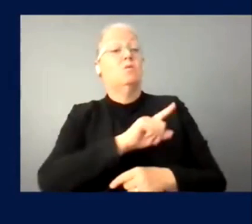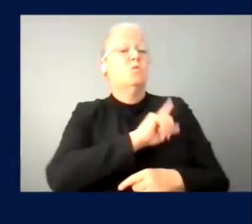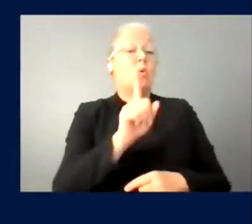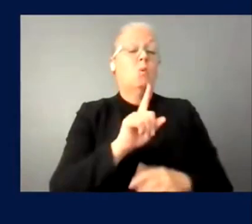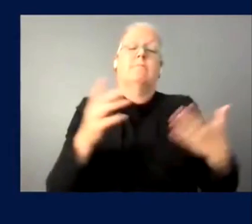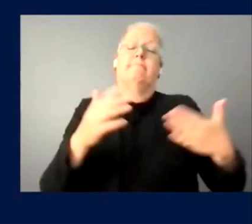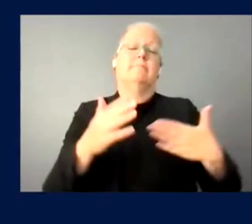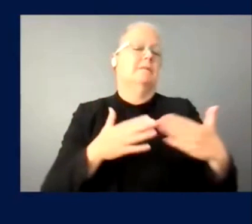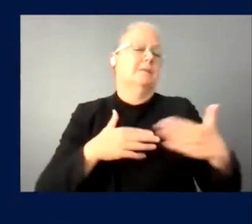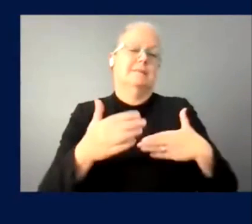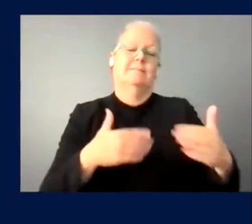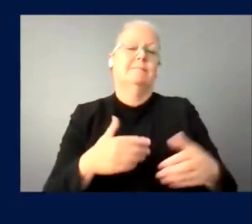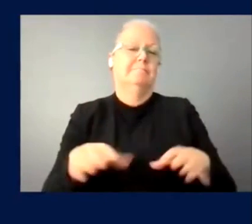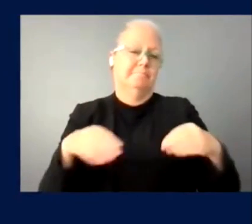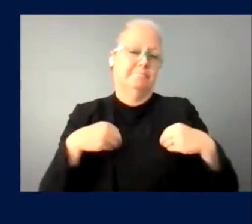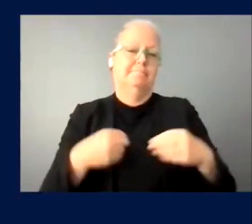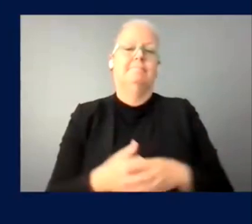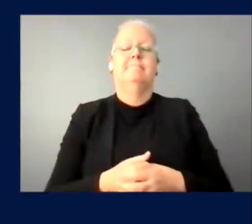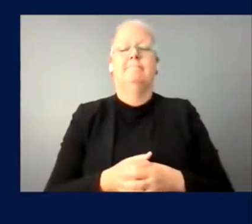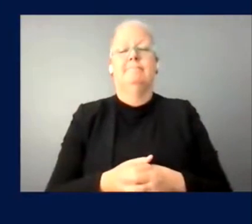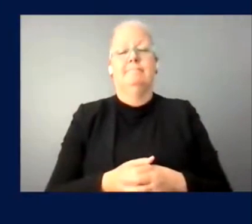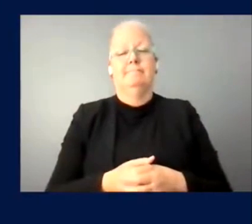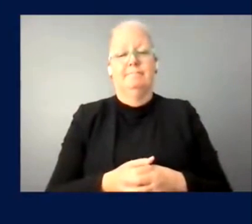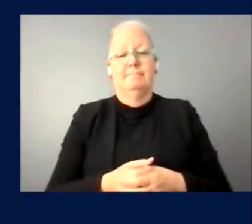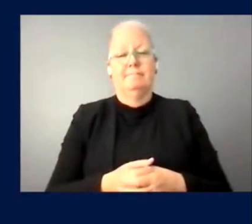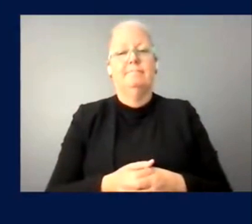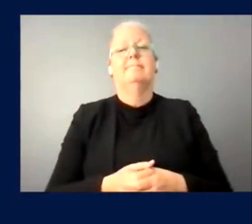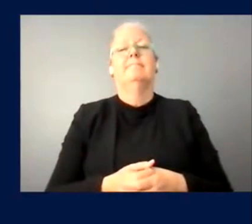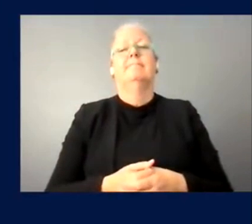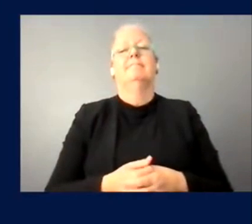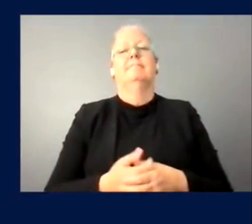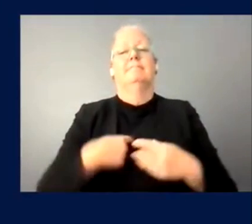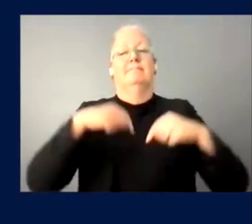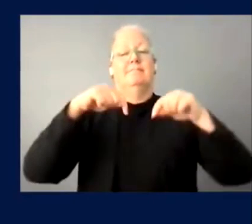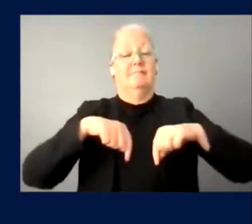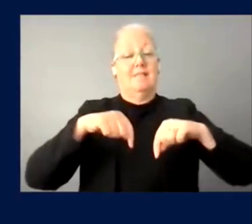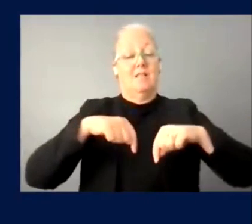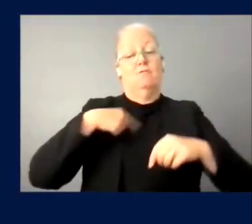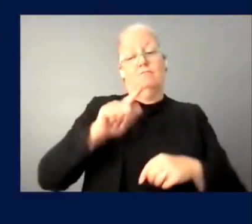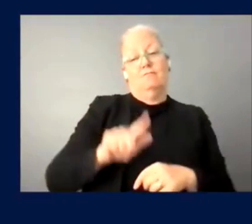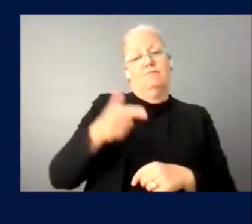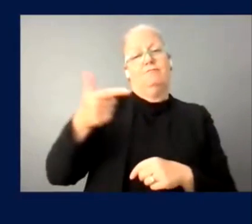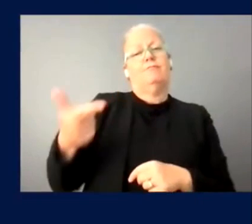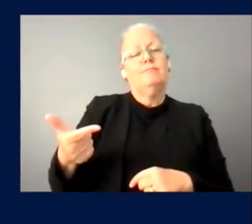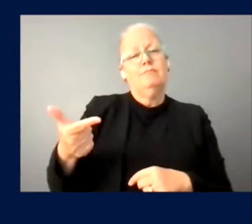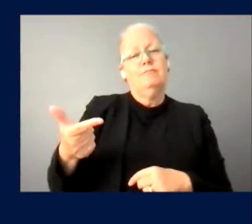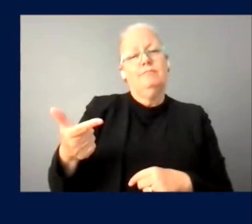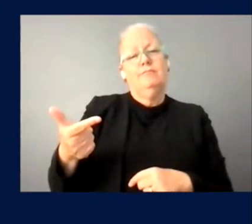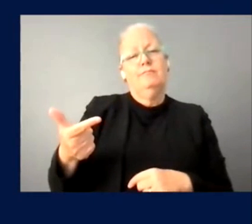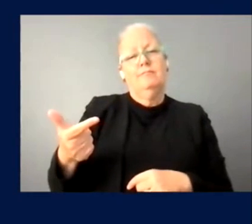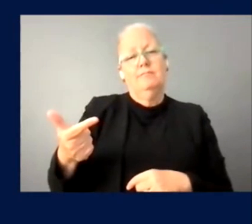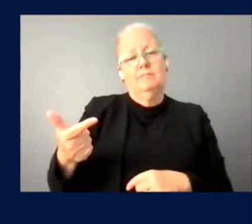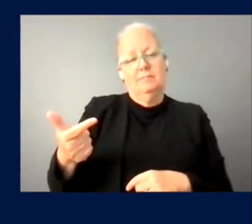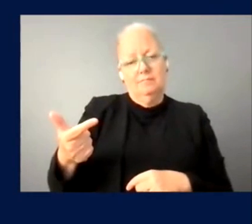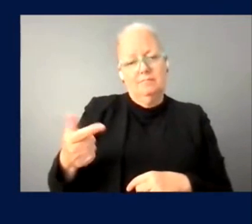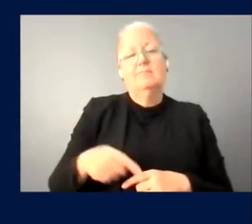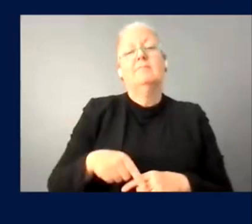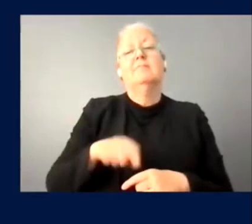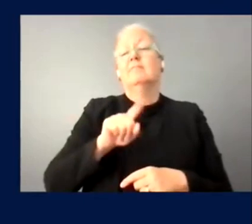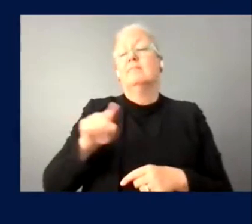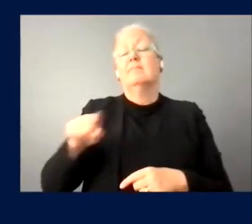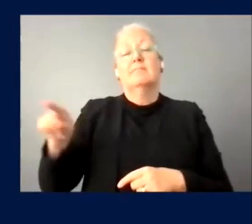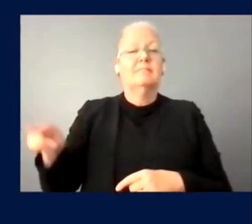We're now going to hear from some non-visibly disabled fans about their